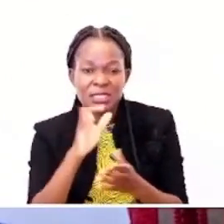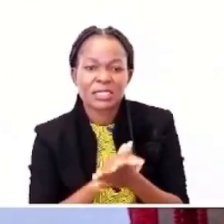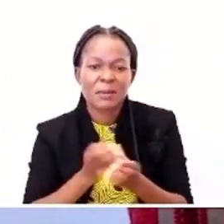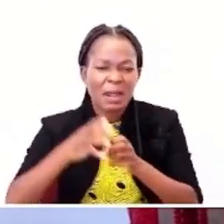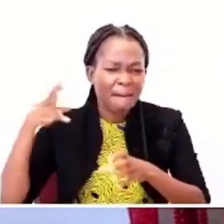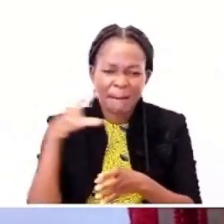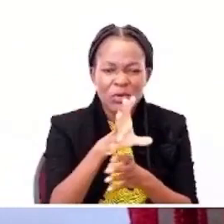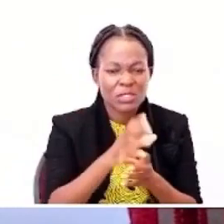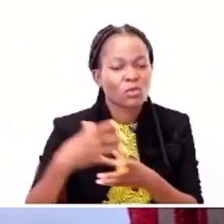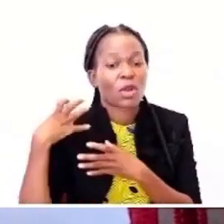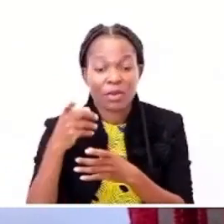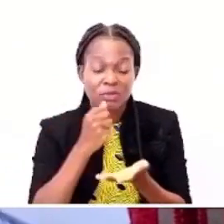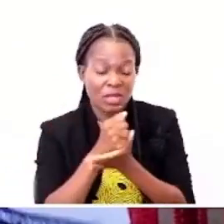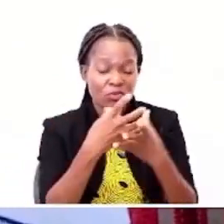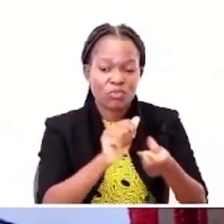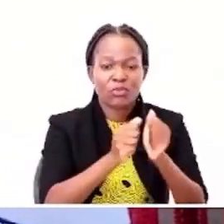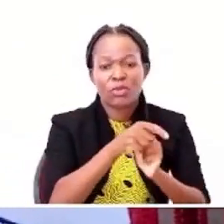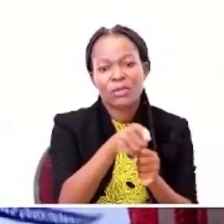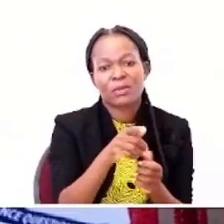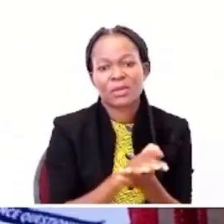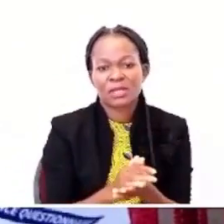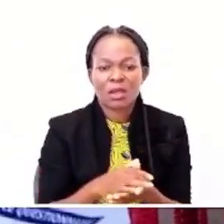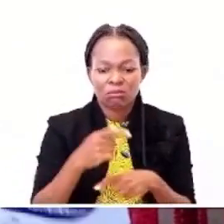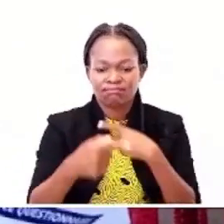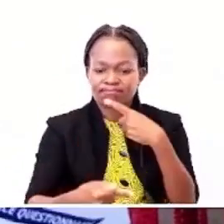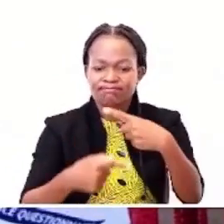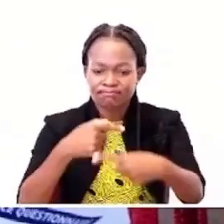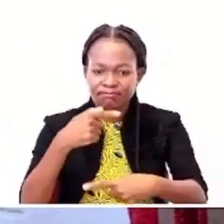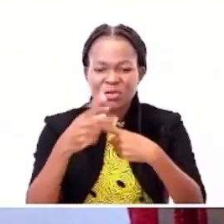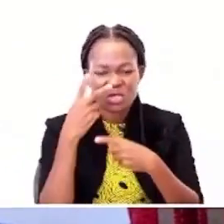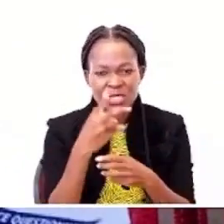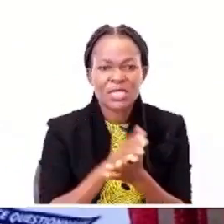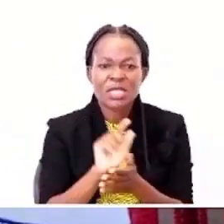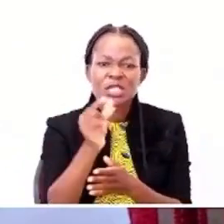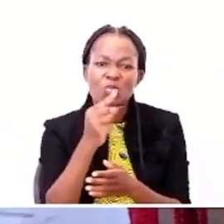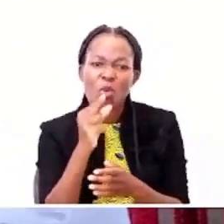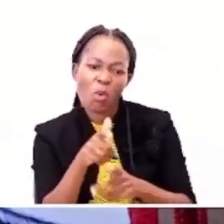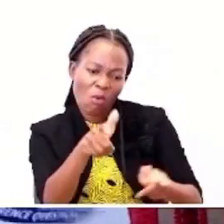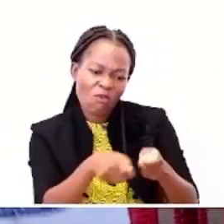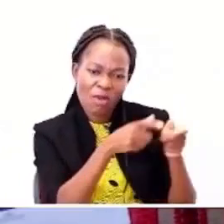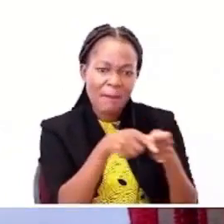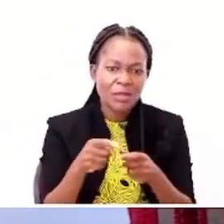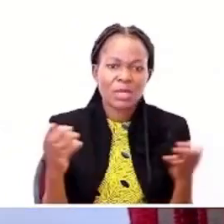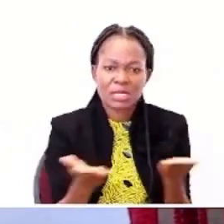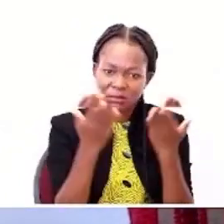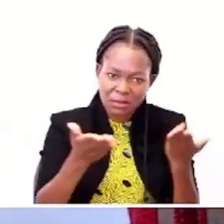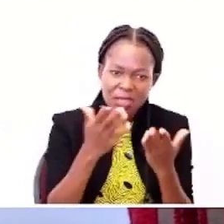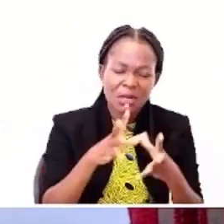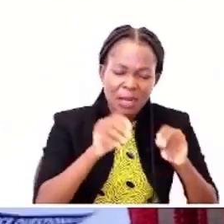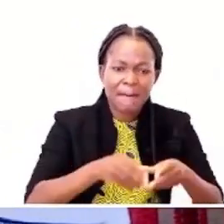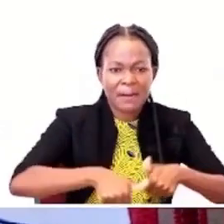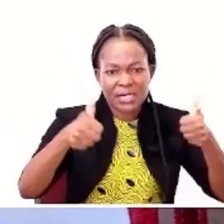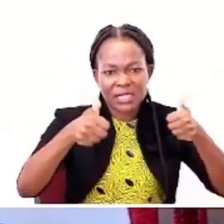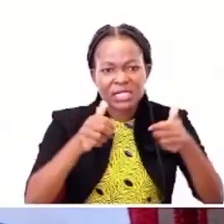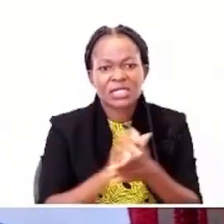pushing this to governments, and soon we are starting to see small farmers being encouraged to also take out weather-based insurance.